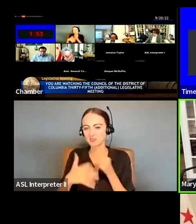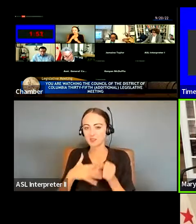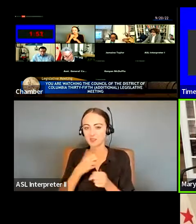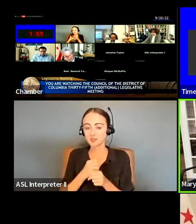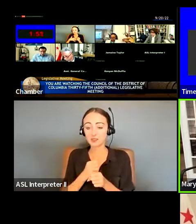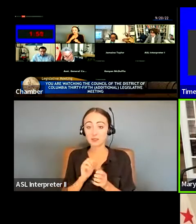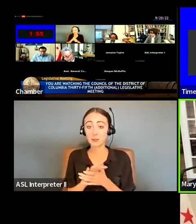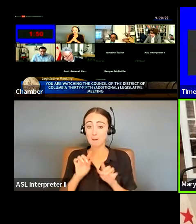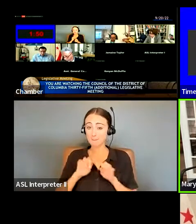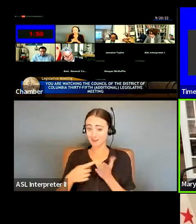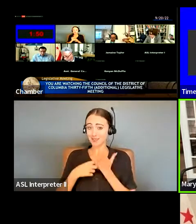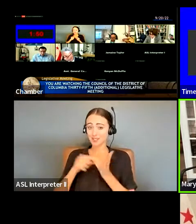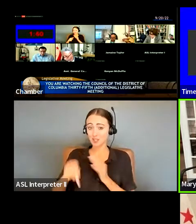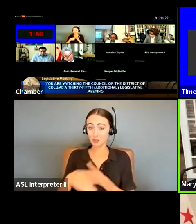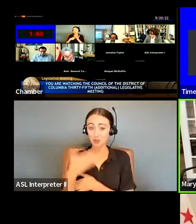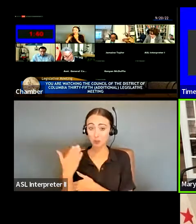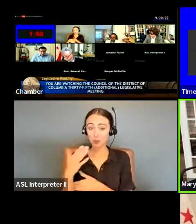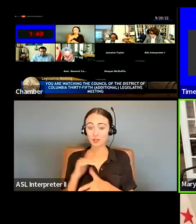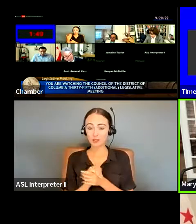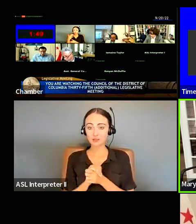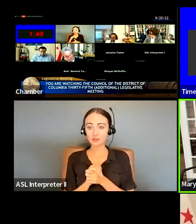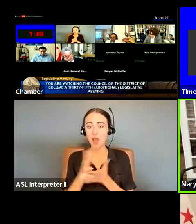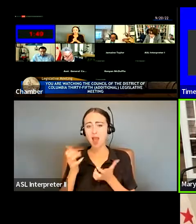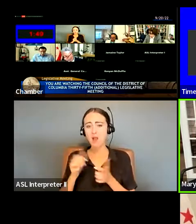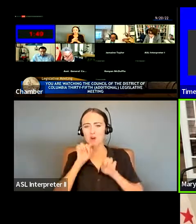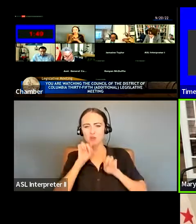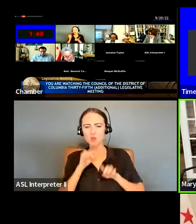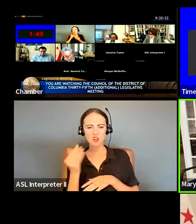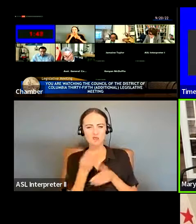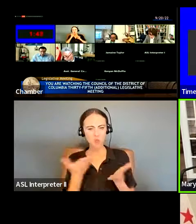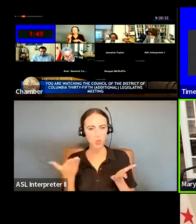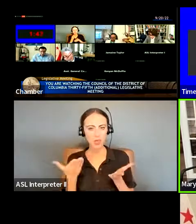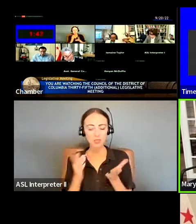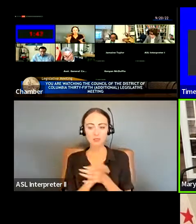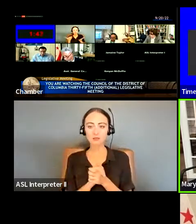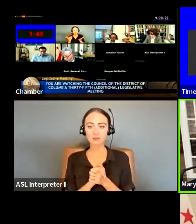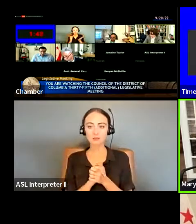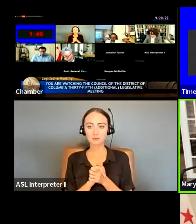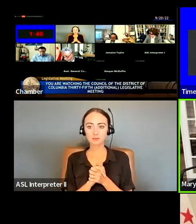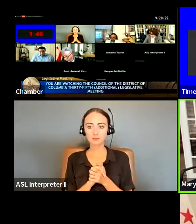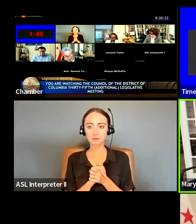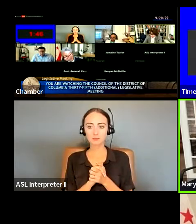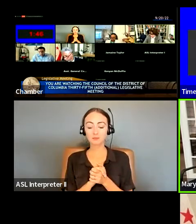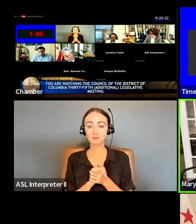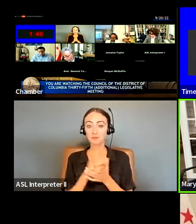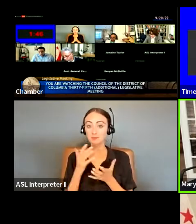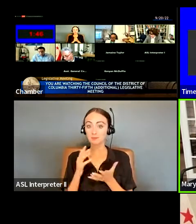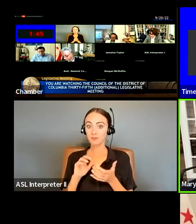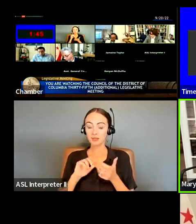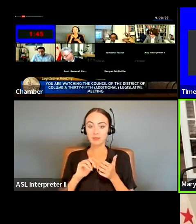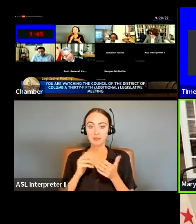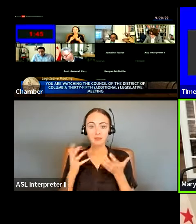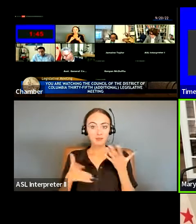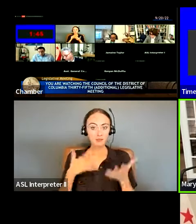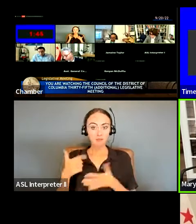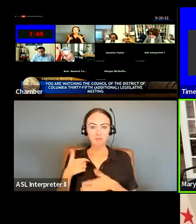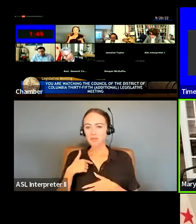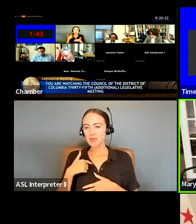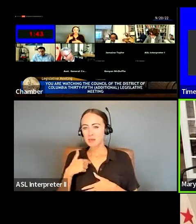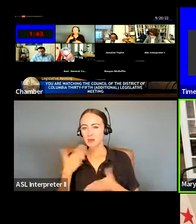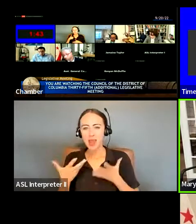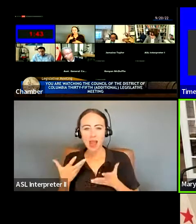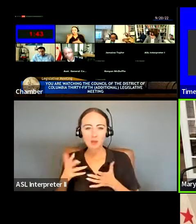the discussion we had this morning, I want to respond to a couple of things in case the way it proceeded, I may have